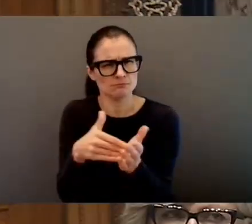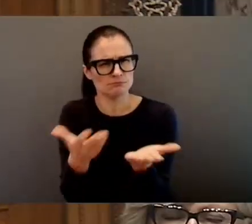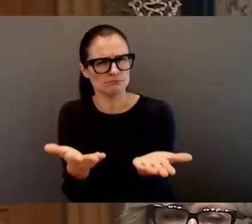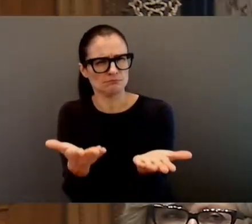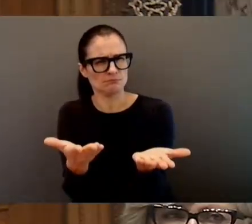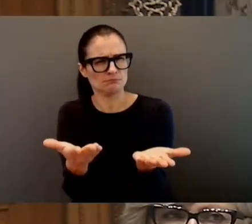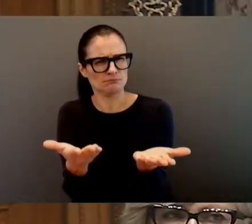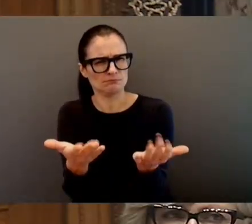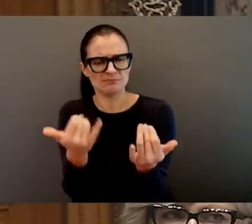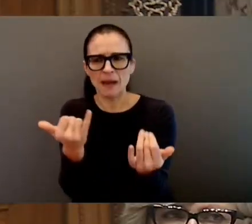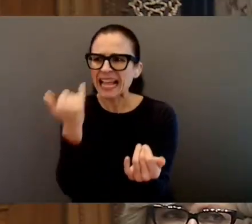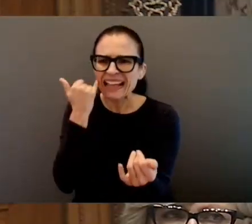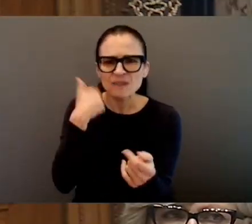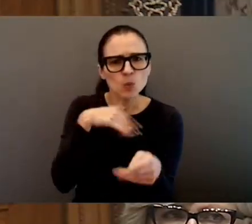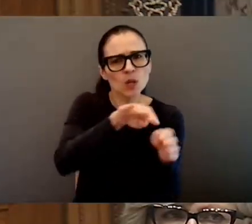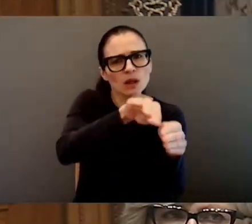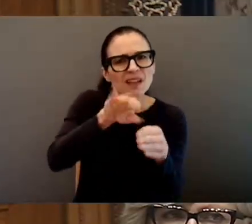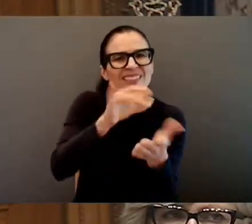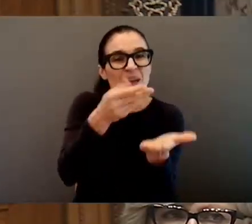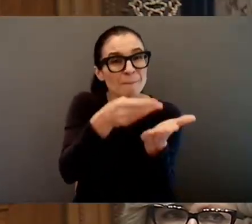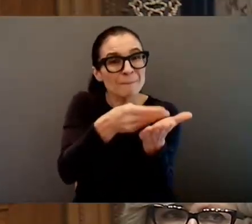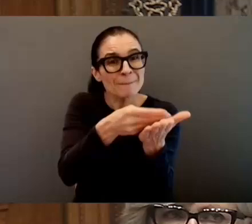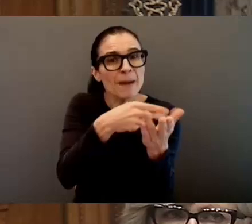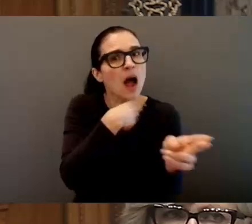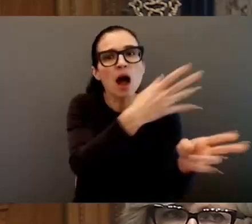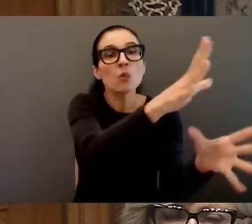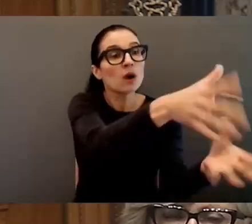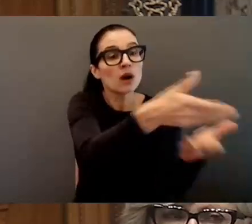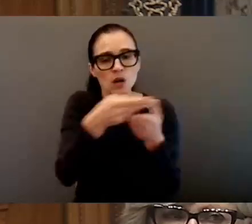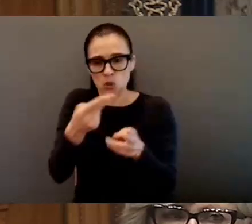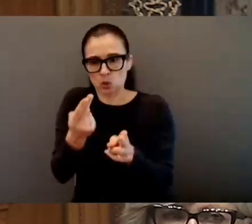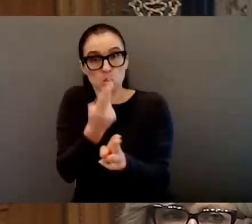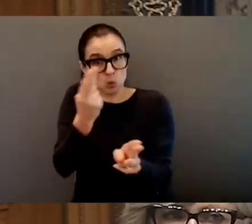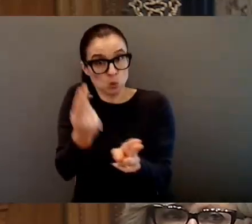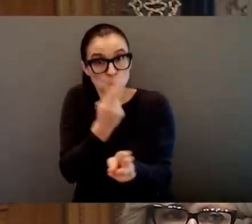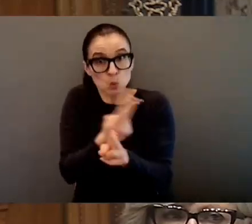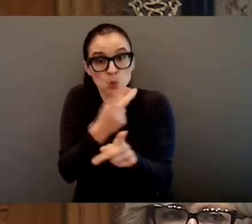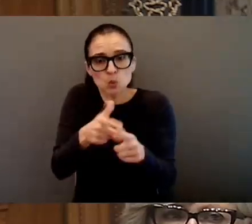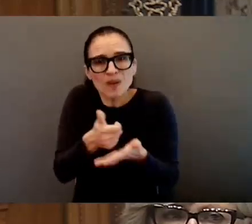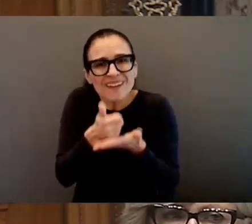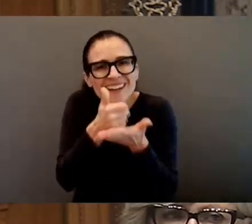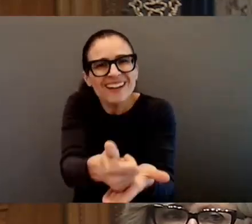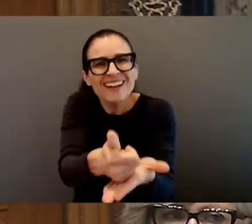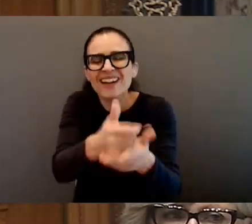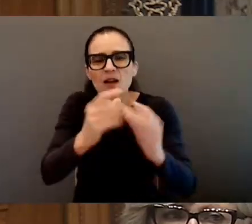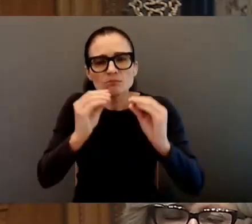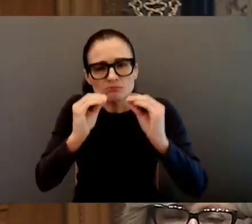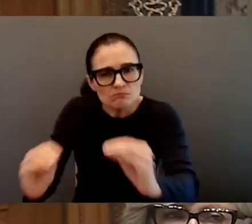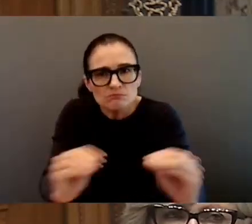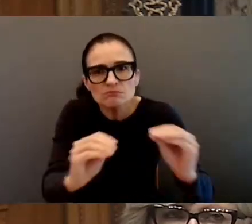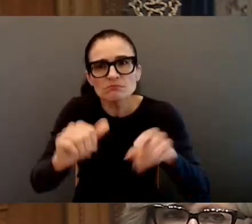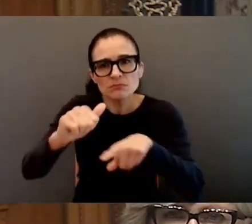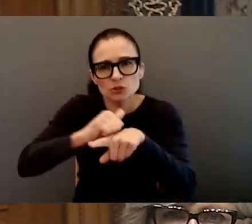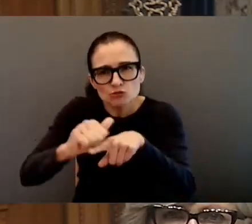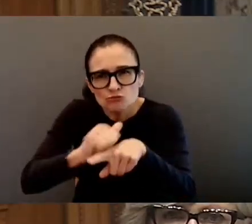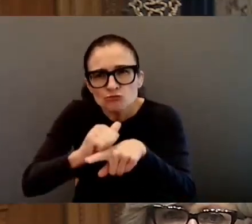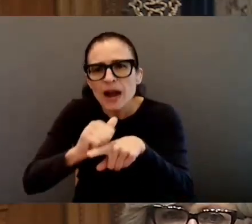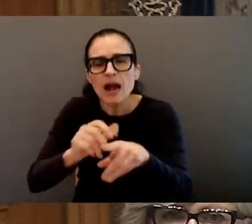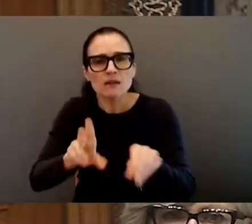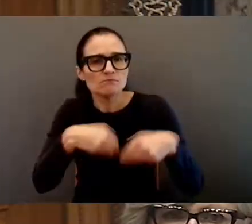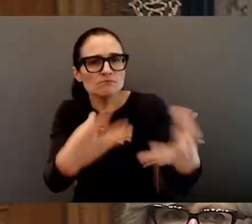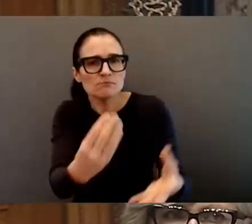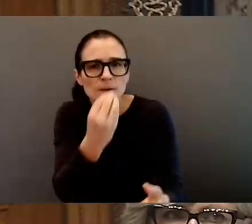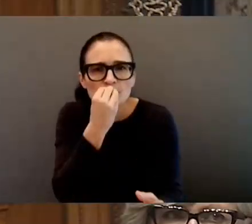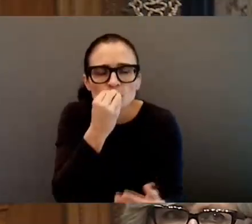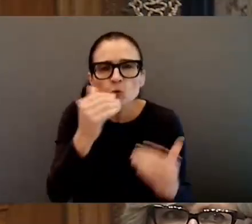vocational training, education, food security, and stable housing. This government committed to implementing the BC